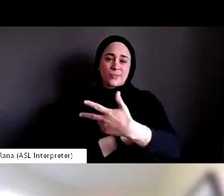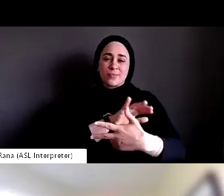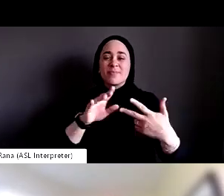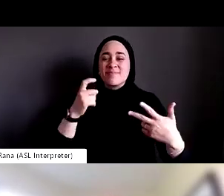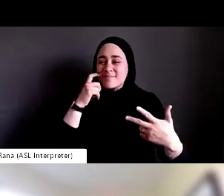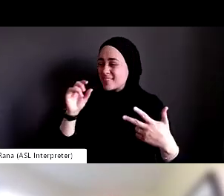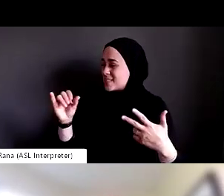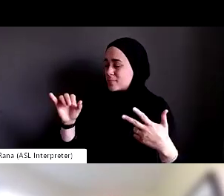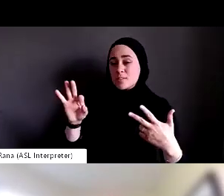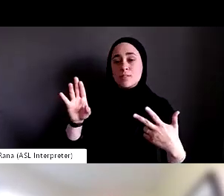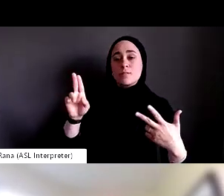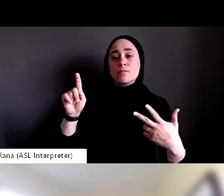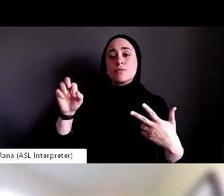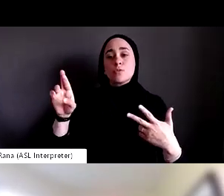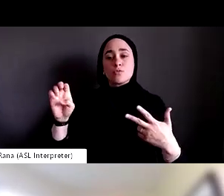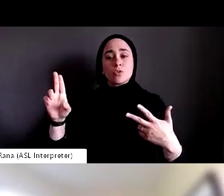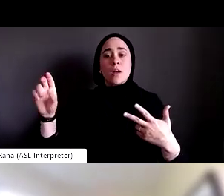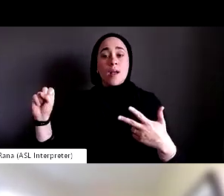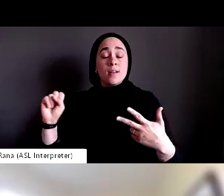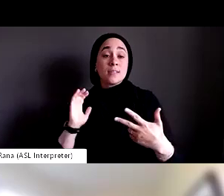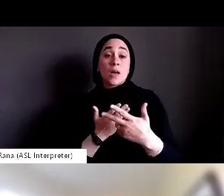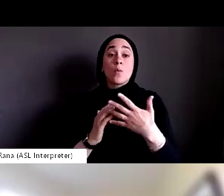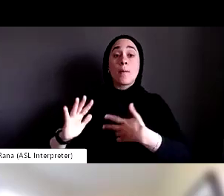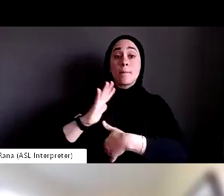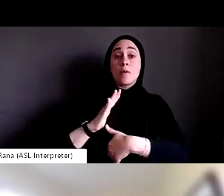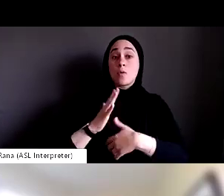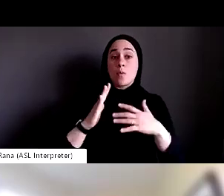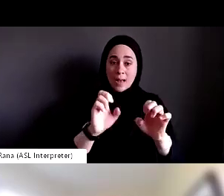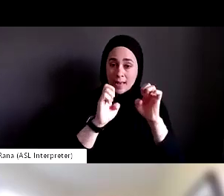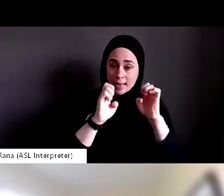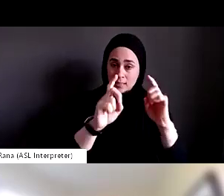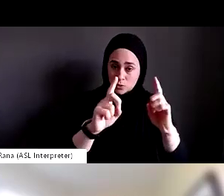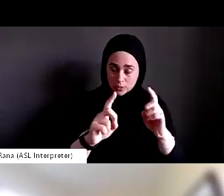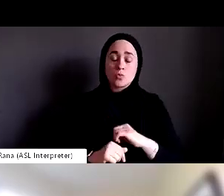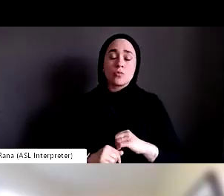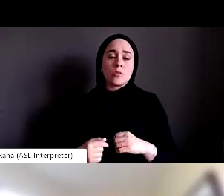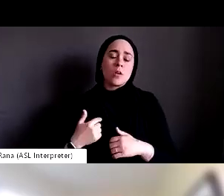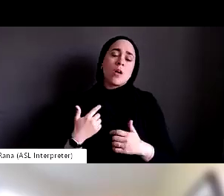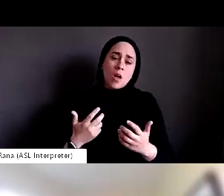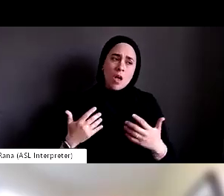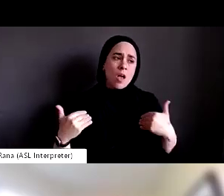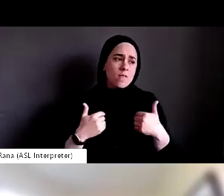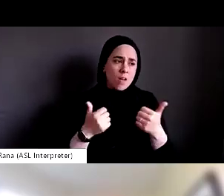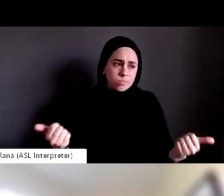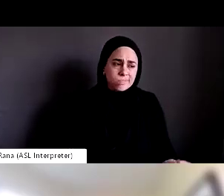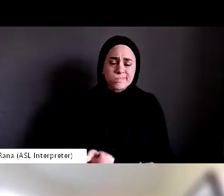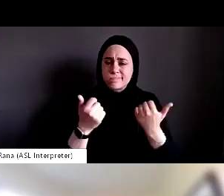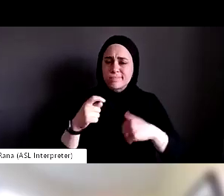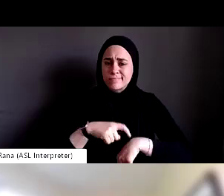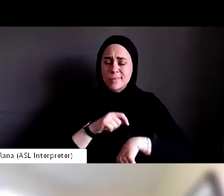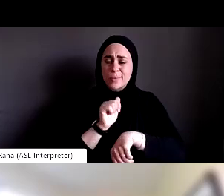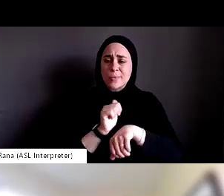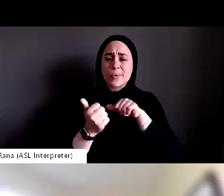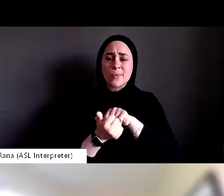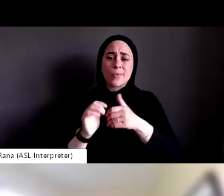is our priority, similar to the Future Us strategy. So we spend enormous amount of time working with our community